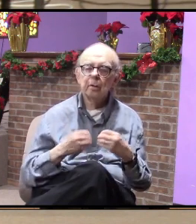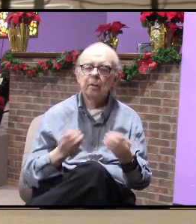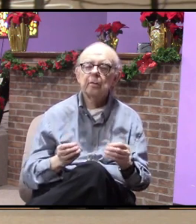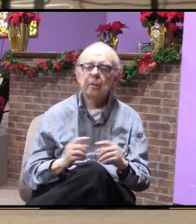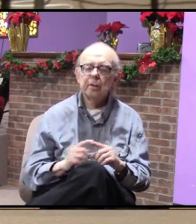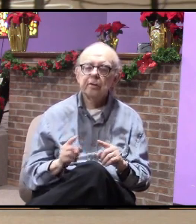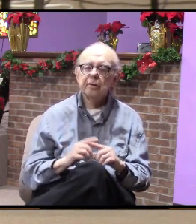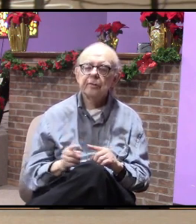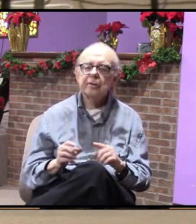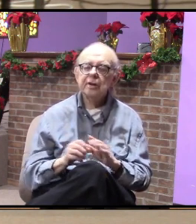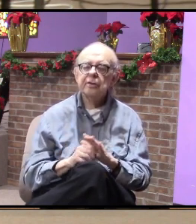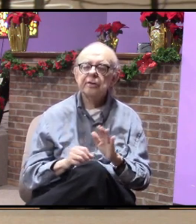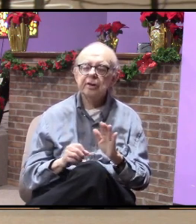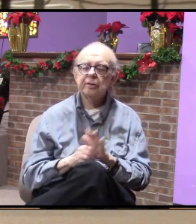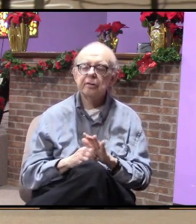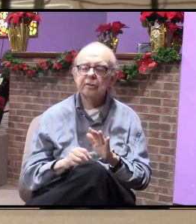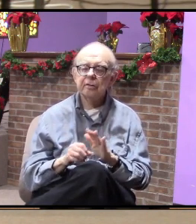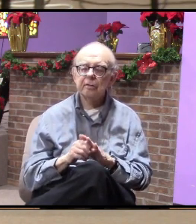different seasons.